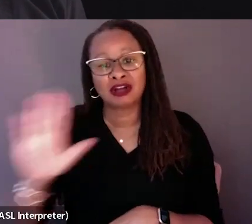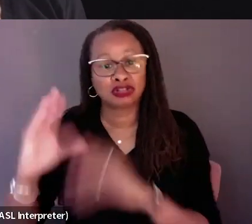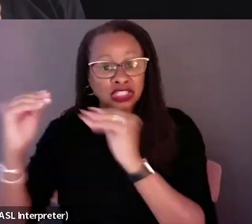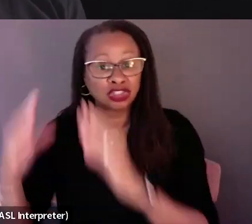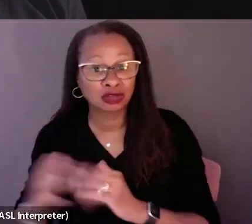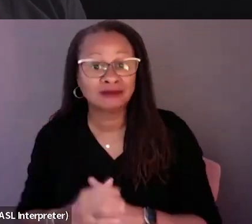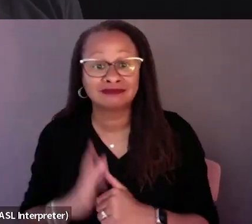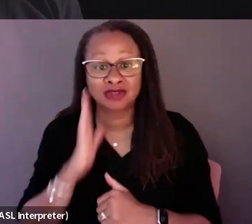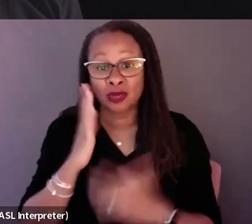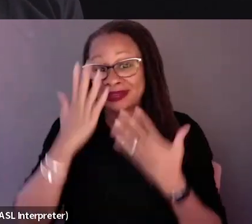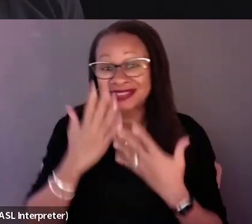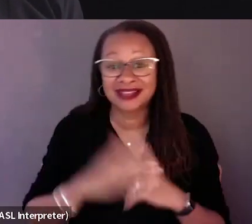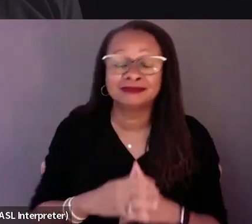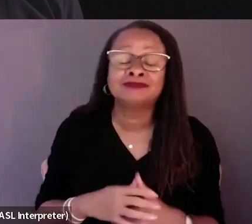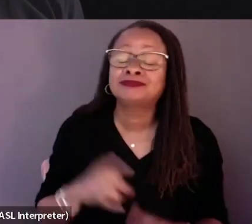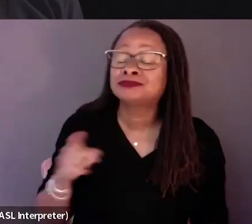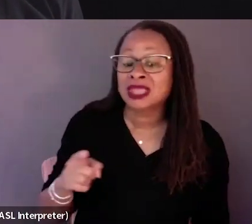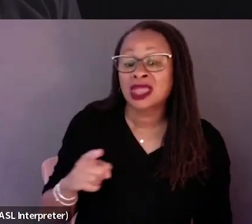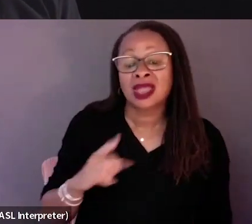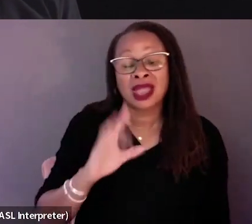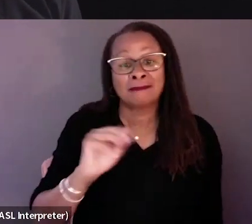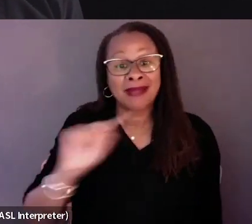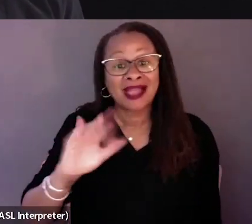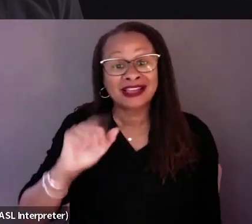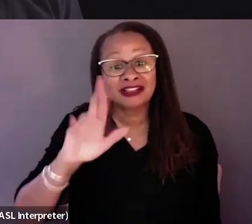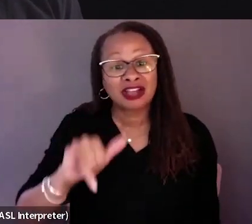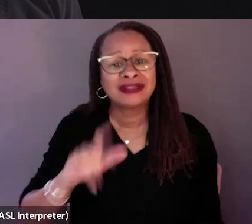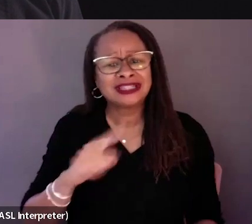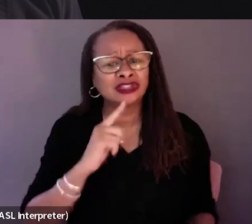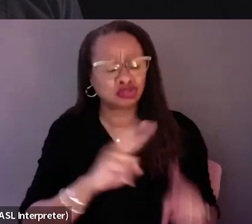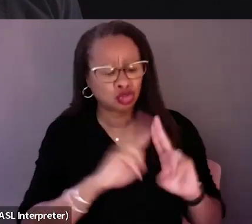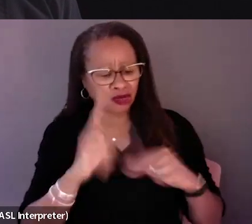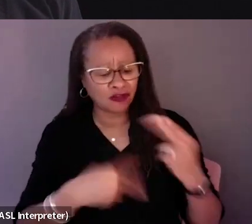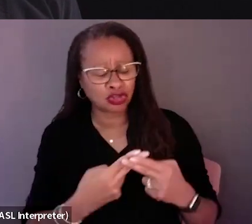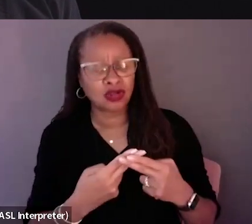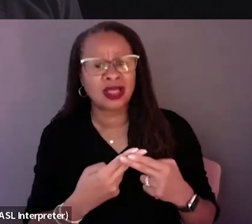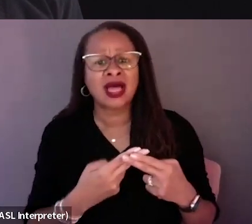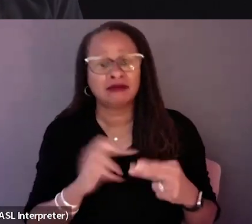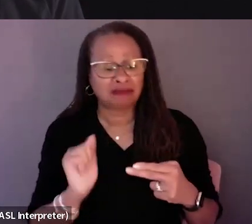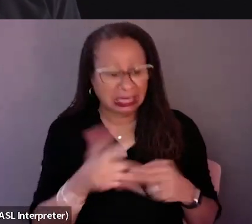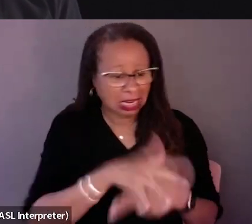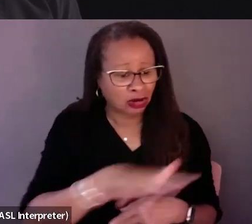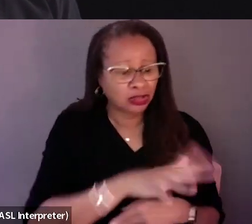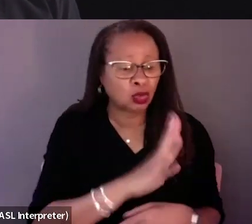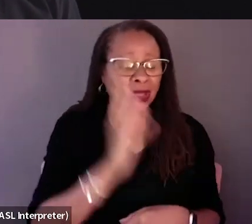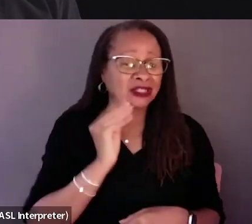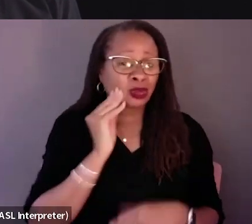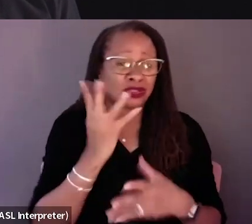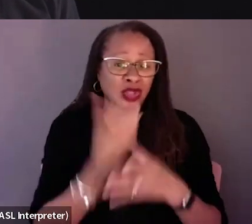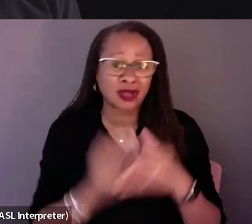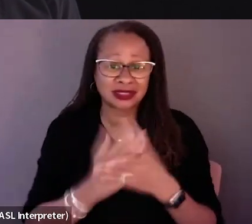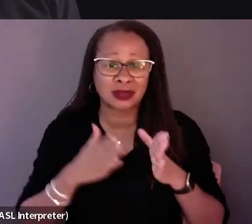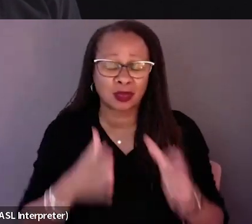it universal, because even the greatest in just about any field experience loss in some way, and it's